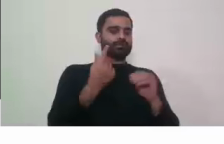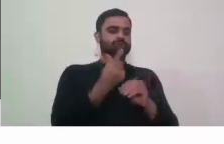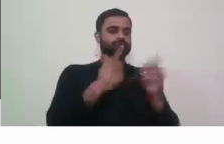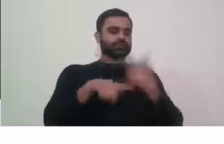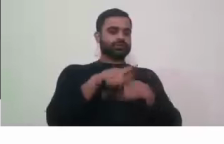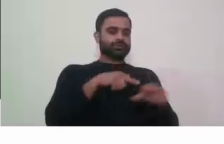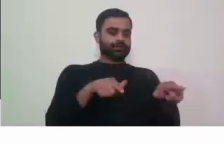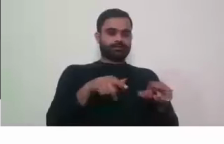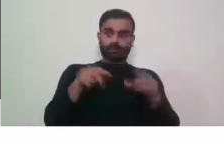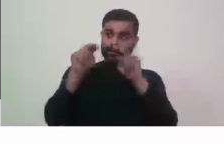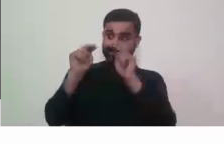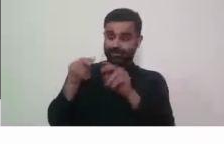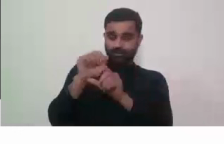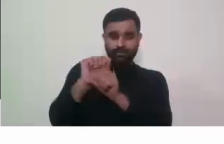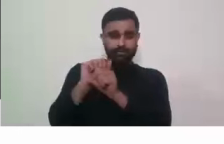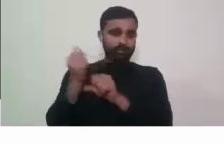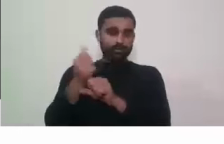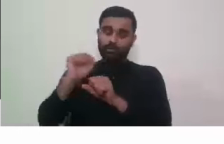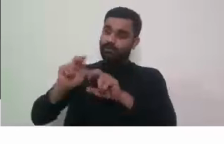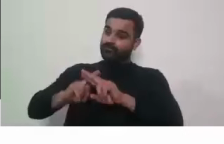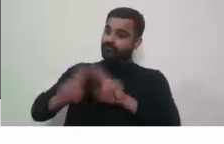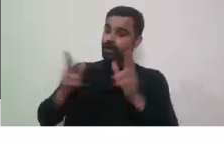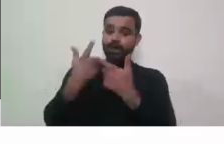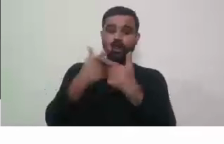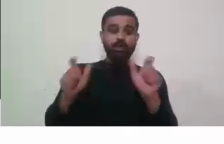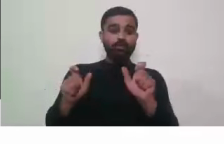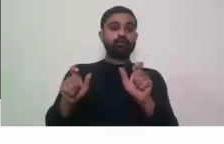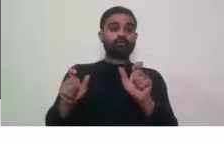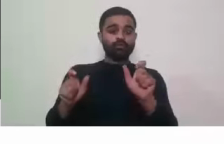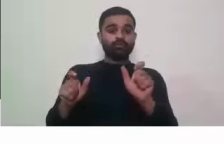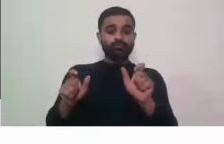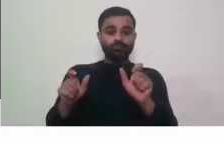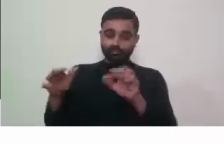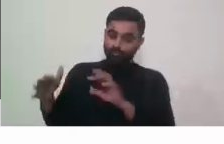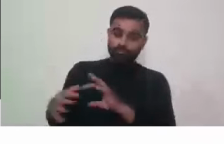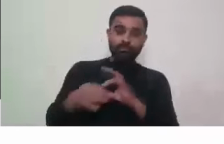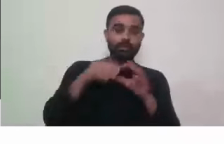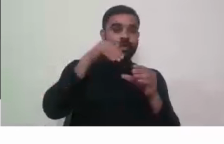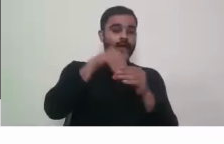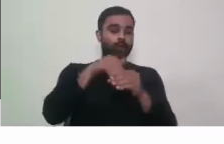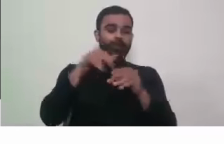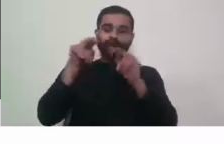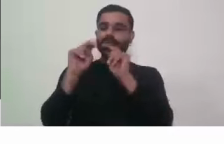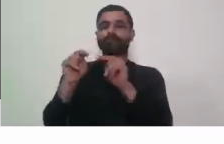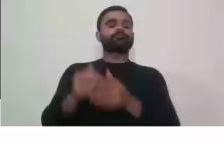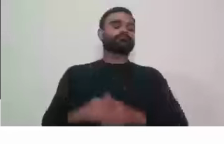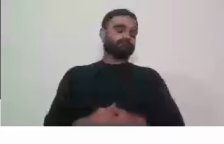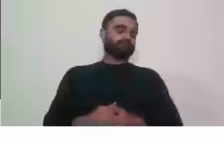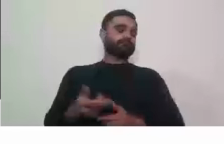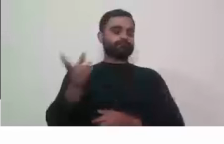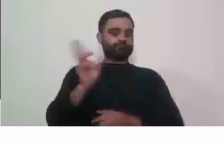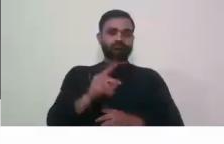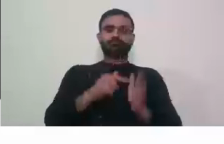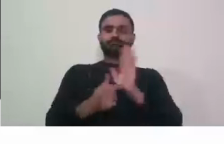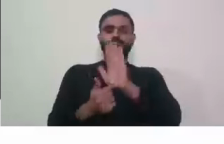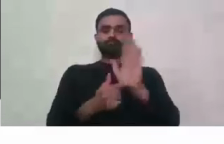And they need to be able to use their complete linguistic repertoire according to the contextual needs. And again, I'm going to share a